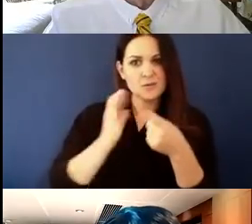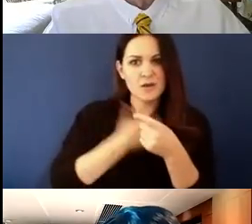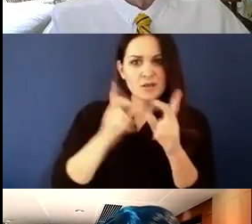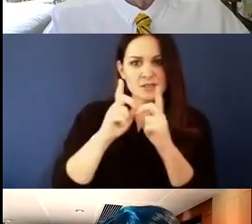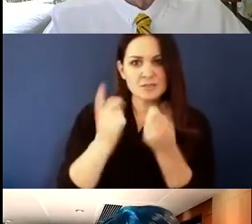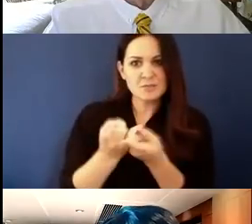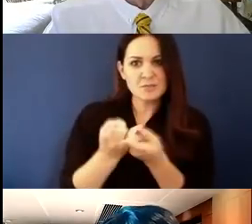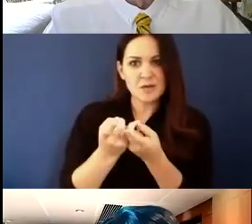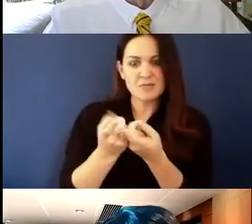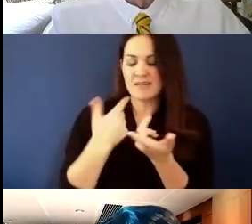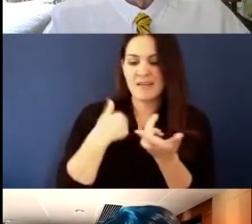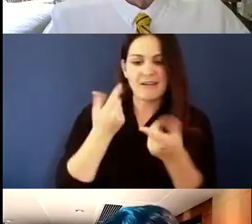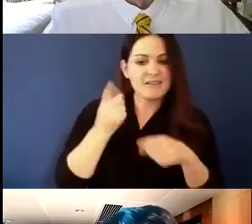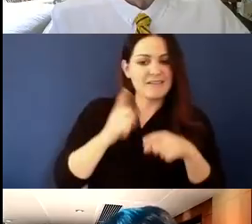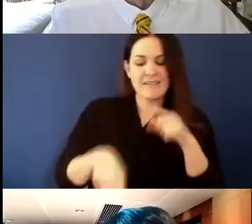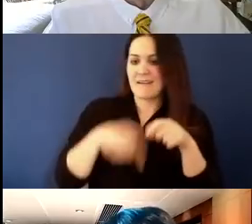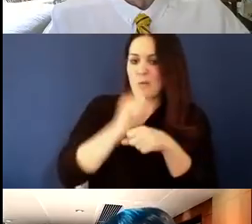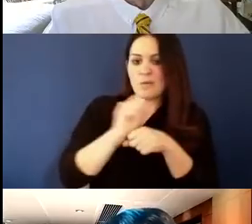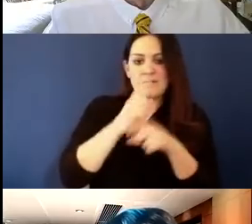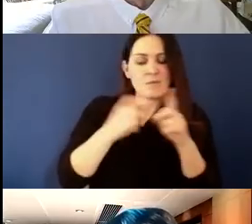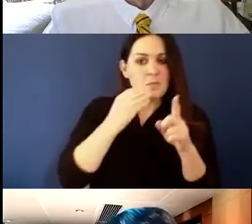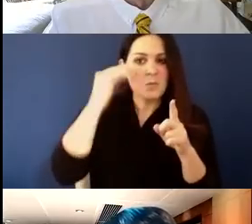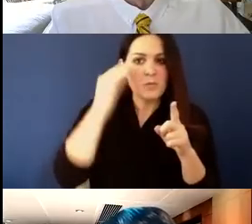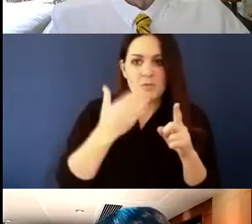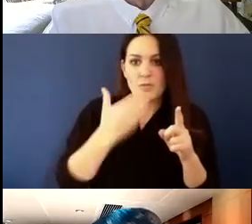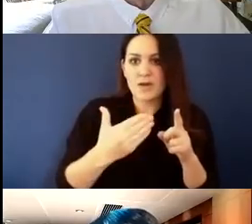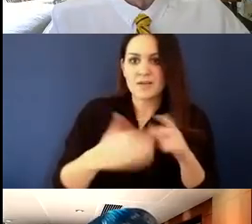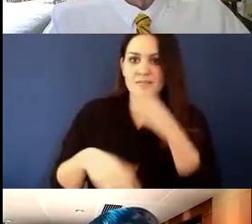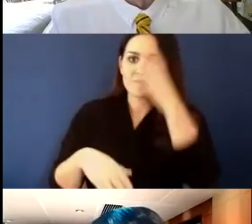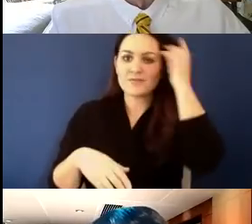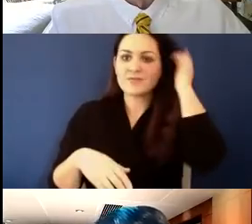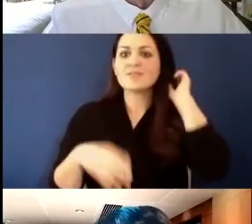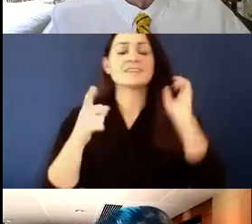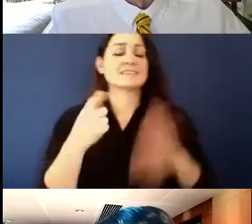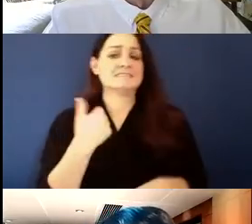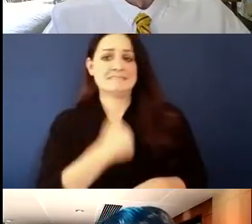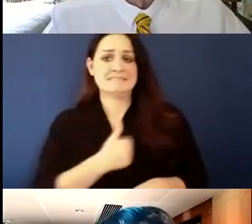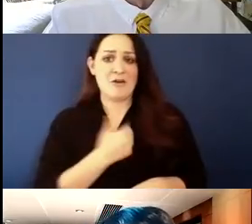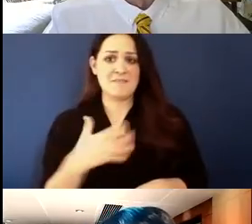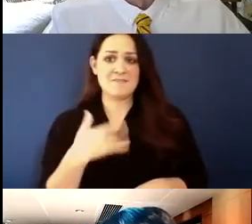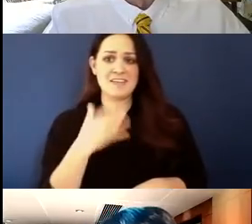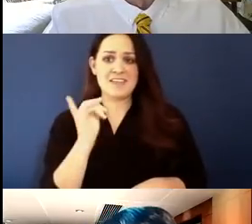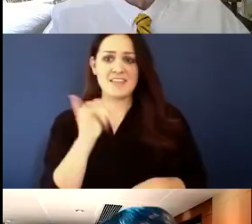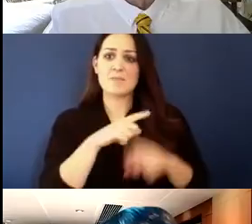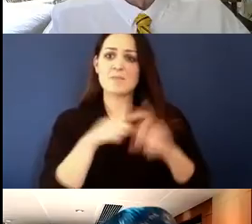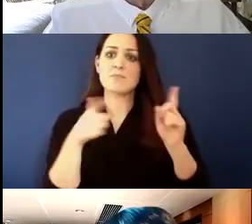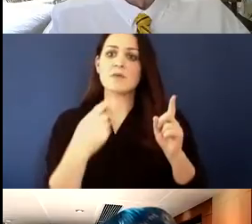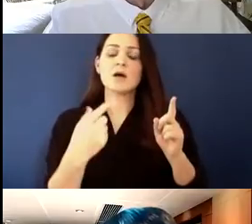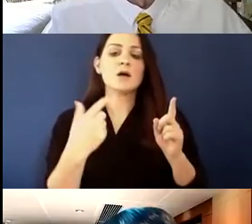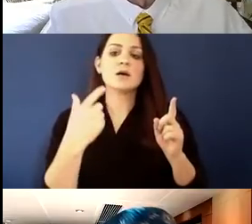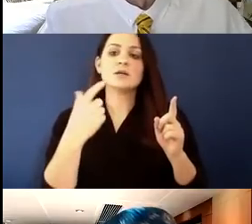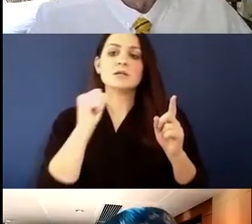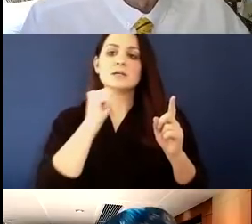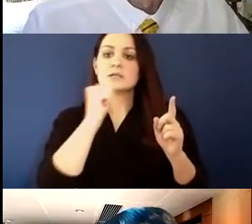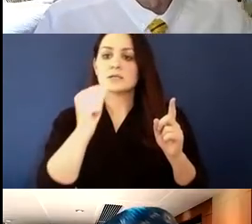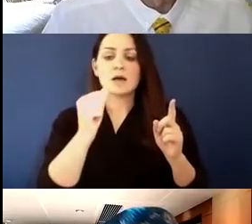less efficient working from home. Oh, I'm sorry about that, but what we're looking at is not just whether